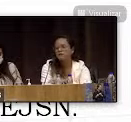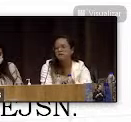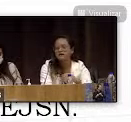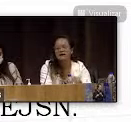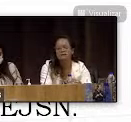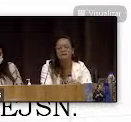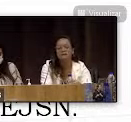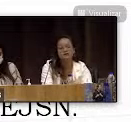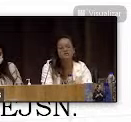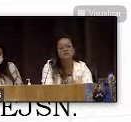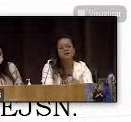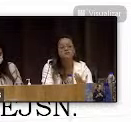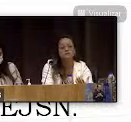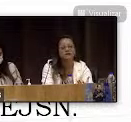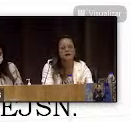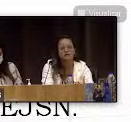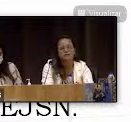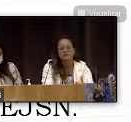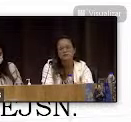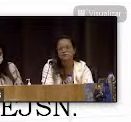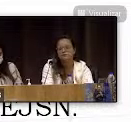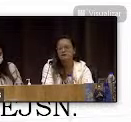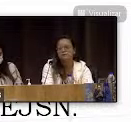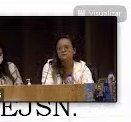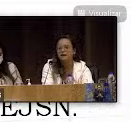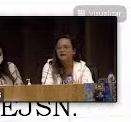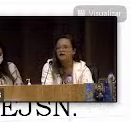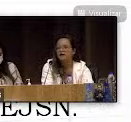So, due to the large